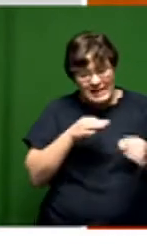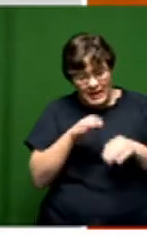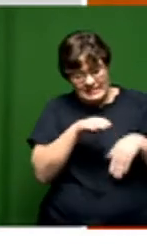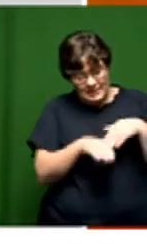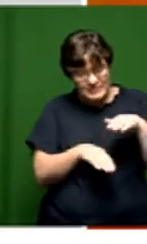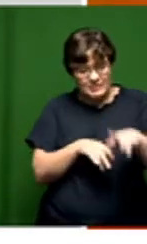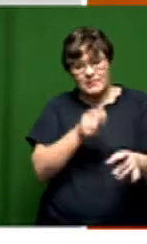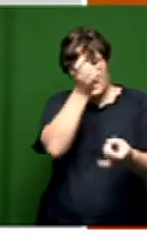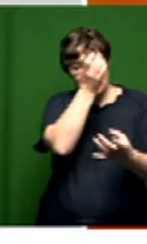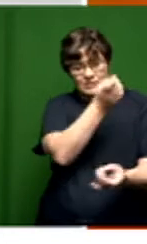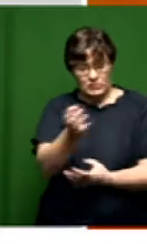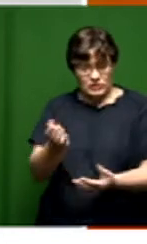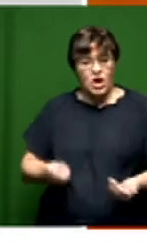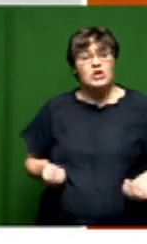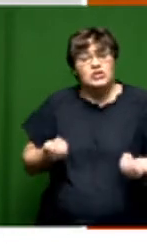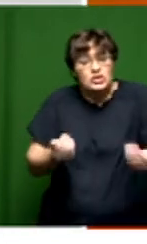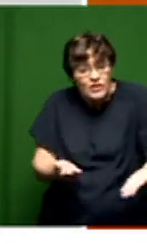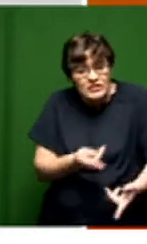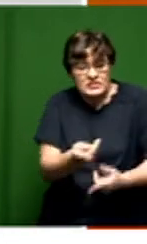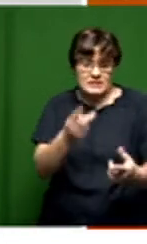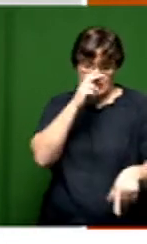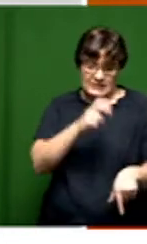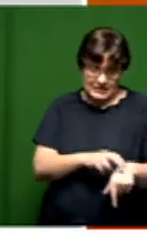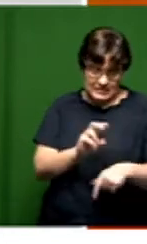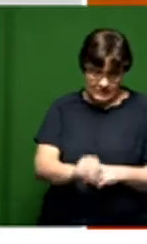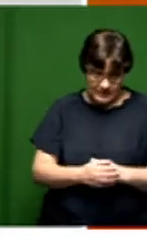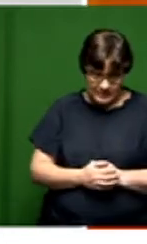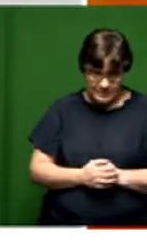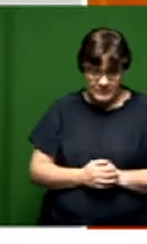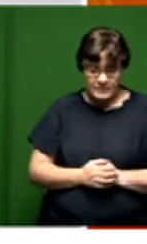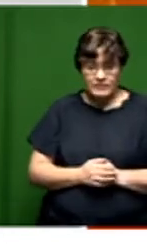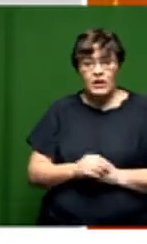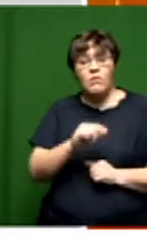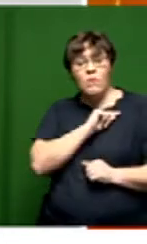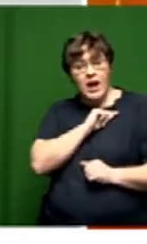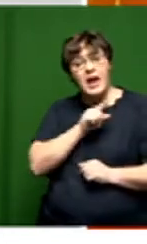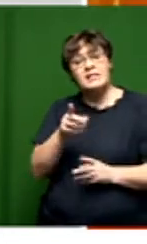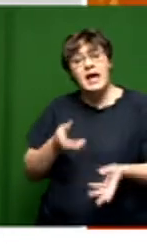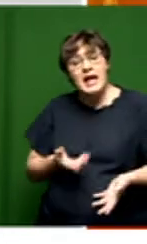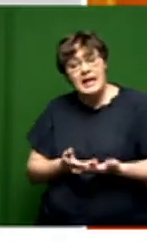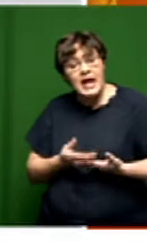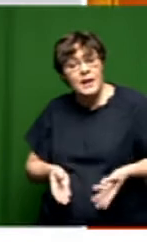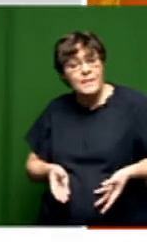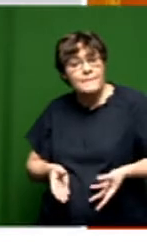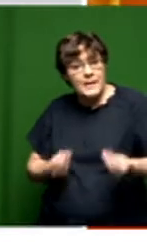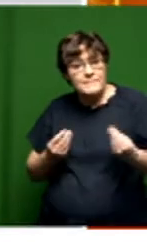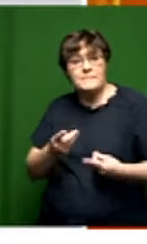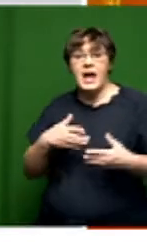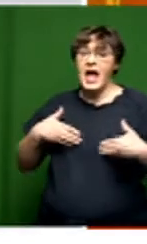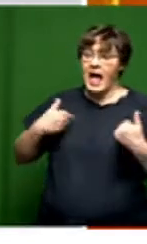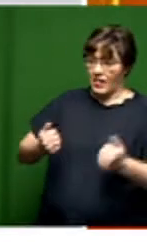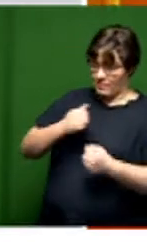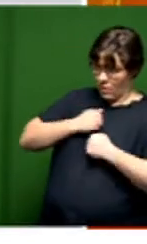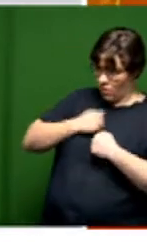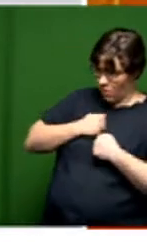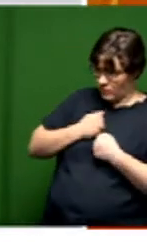the information and the services that they need, so they can actually receive the information about their health and